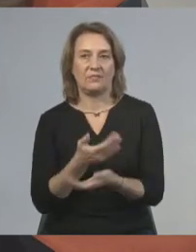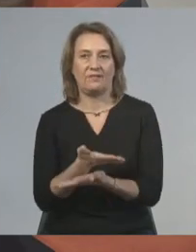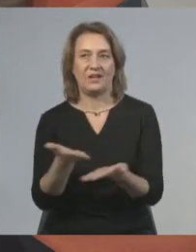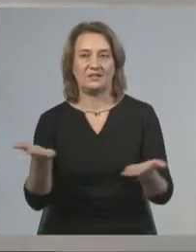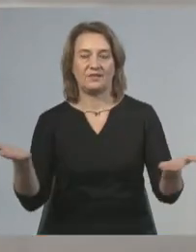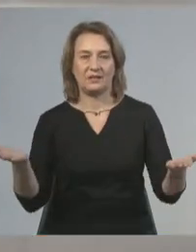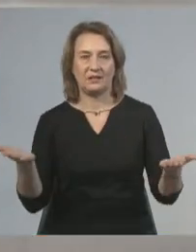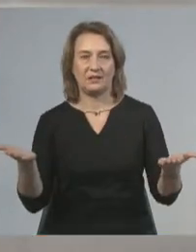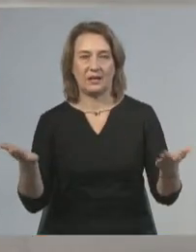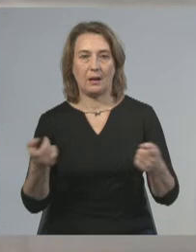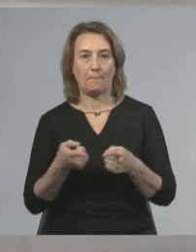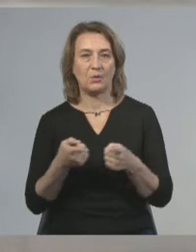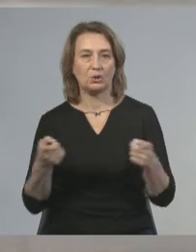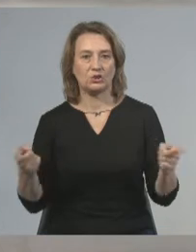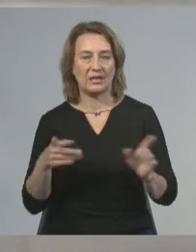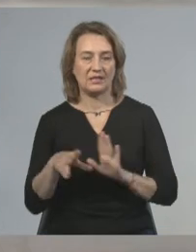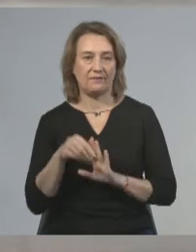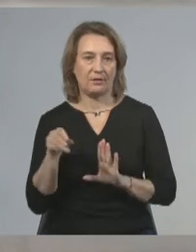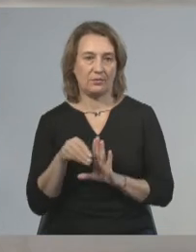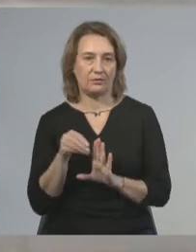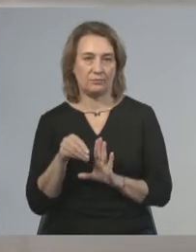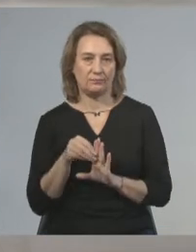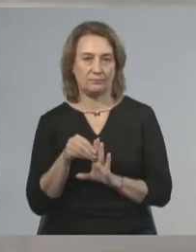unbiased in covering the elections